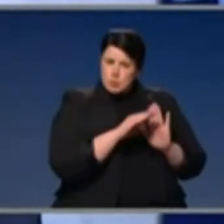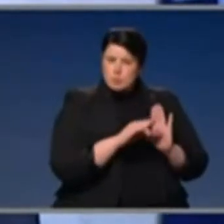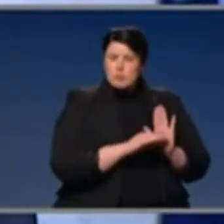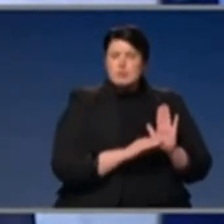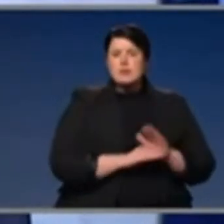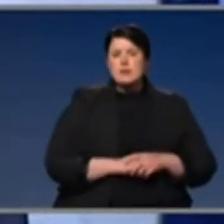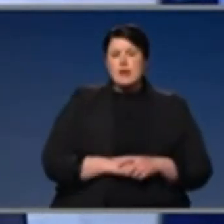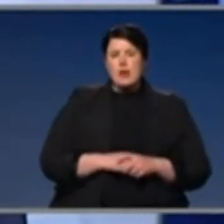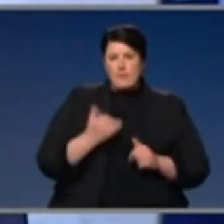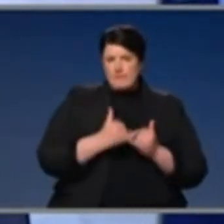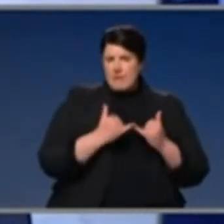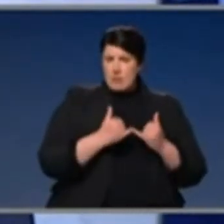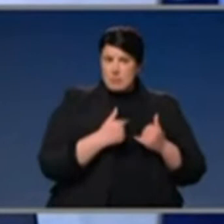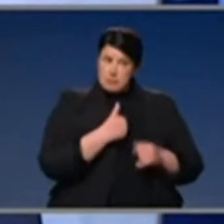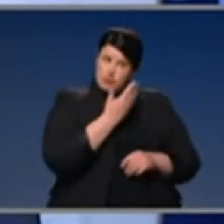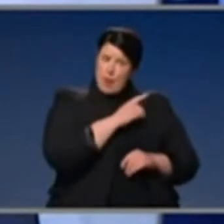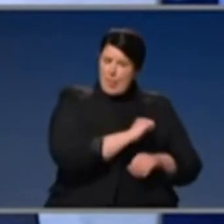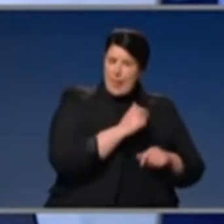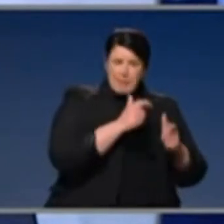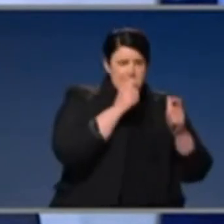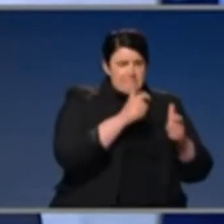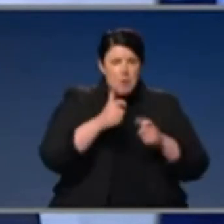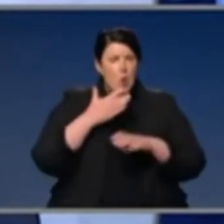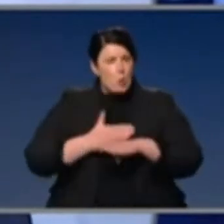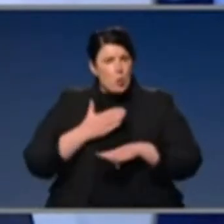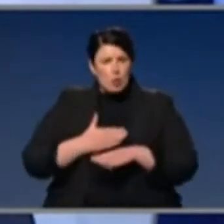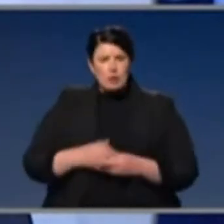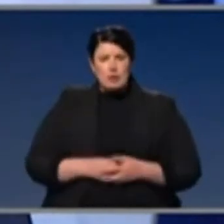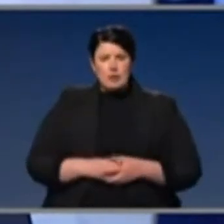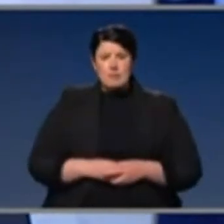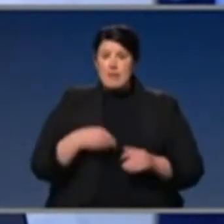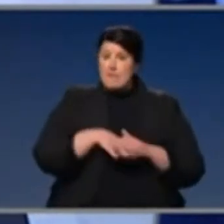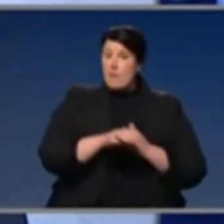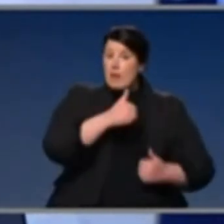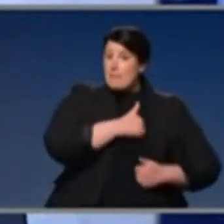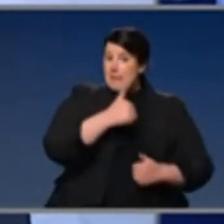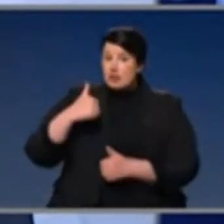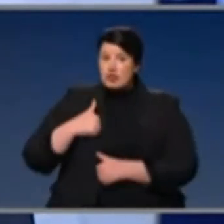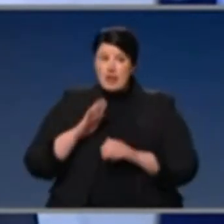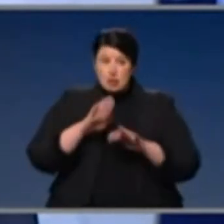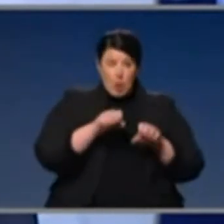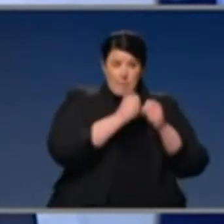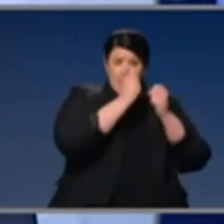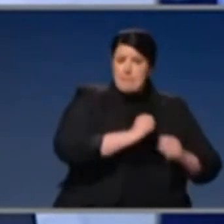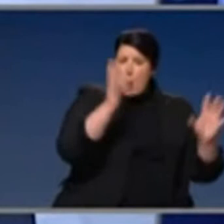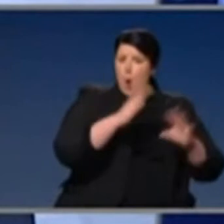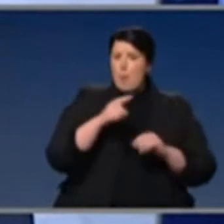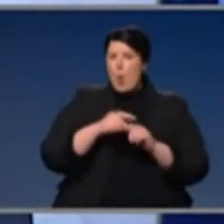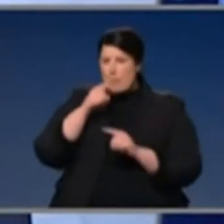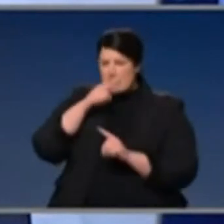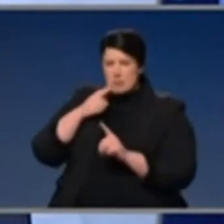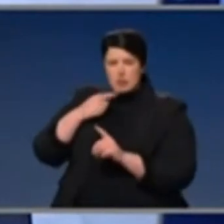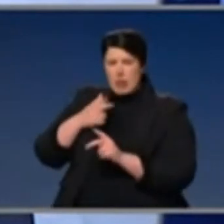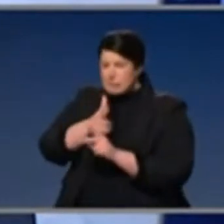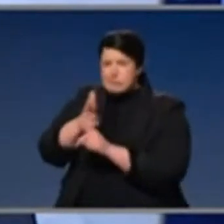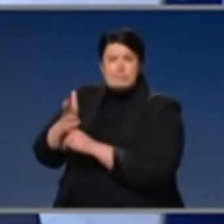of the work that they do. They are involved in military operations where they stop terrorist attacks taking place.